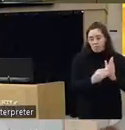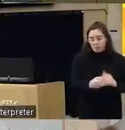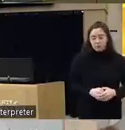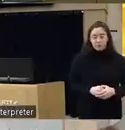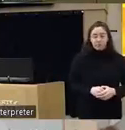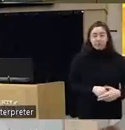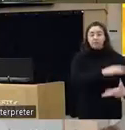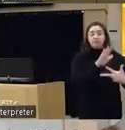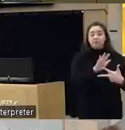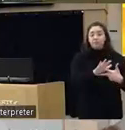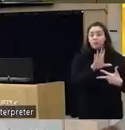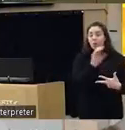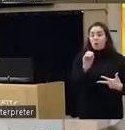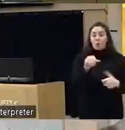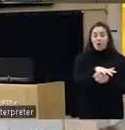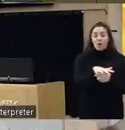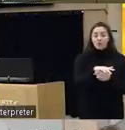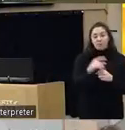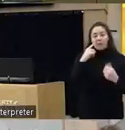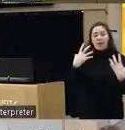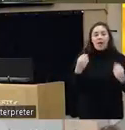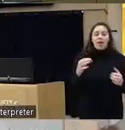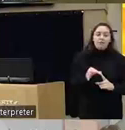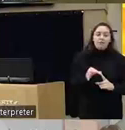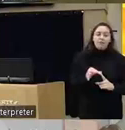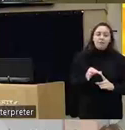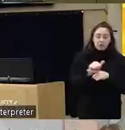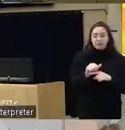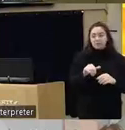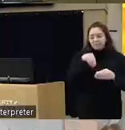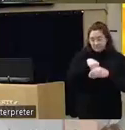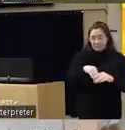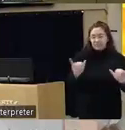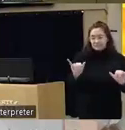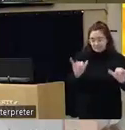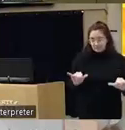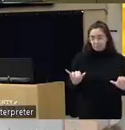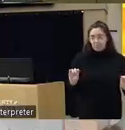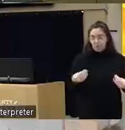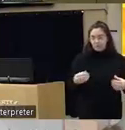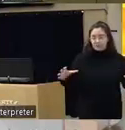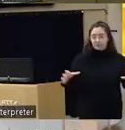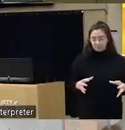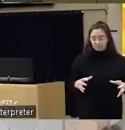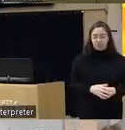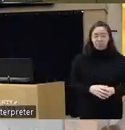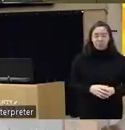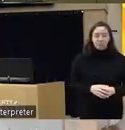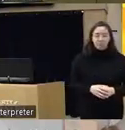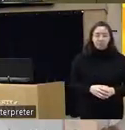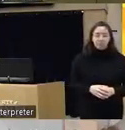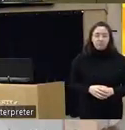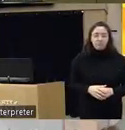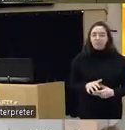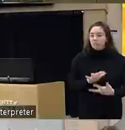there's co-location, which is that mental health specialists practice in the same office as others in primary care, and